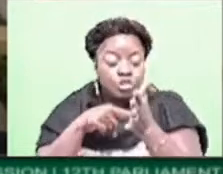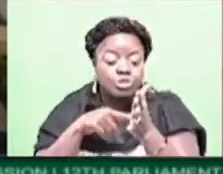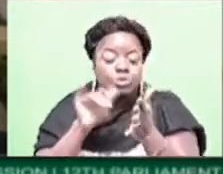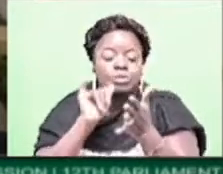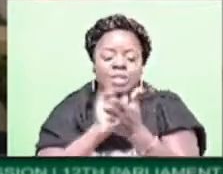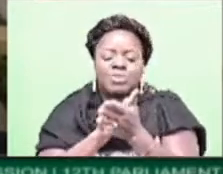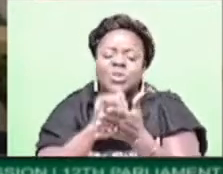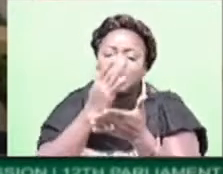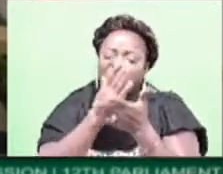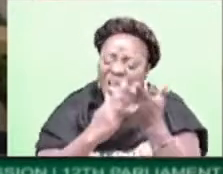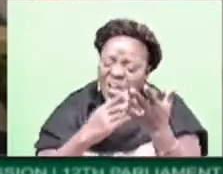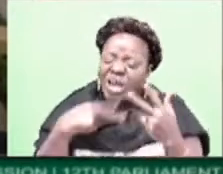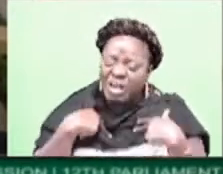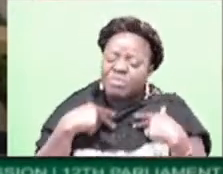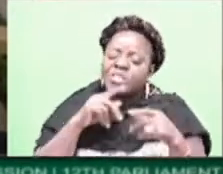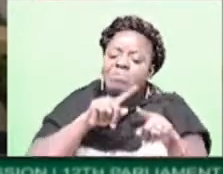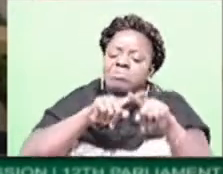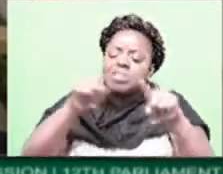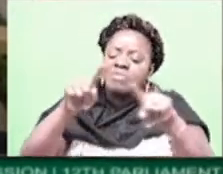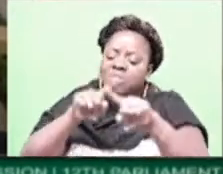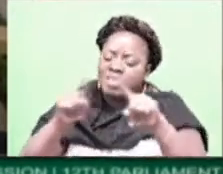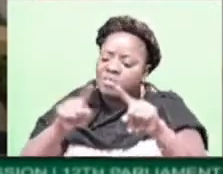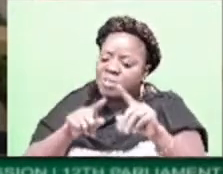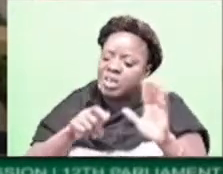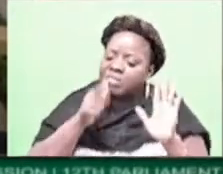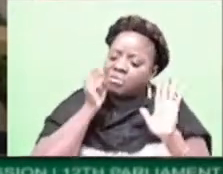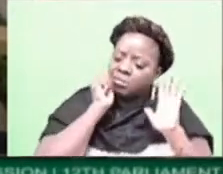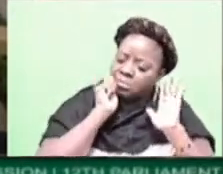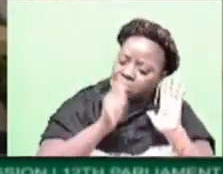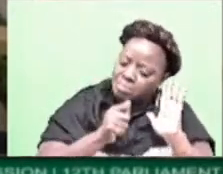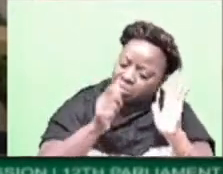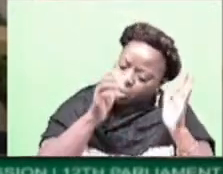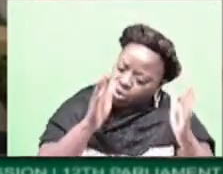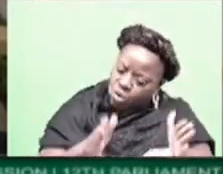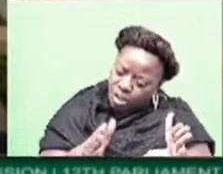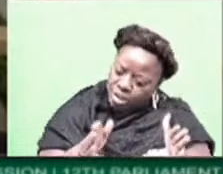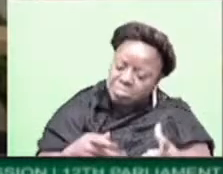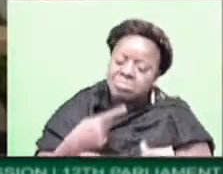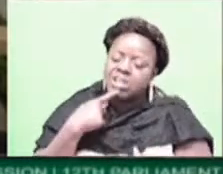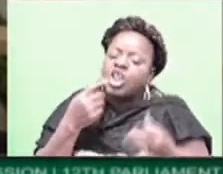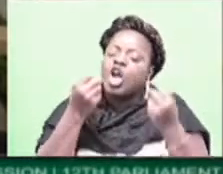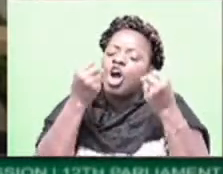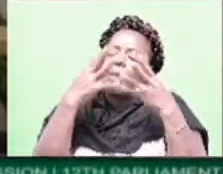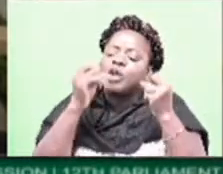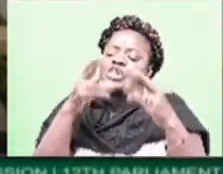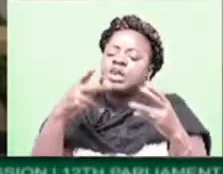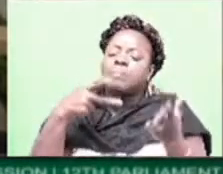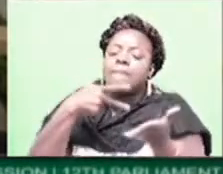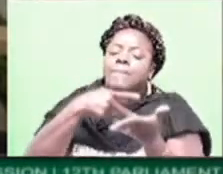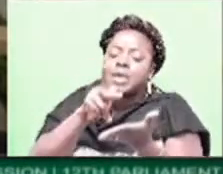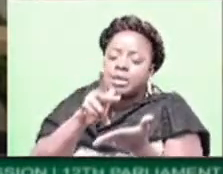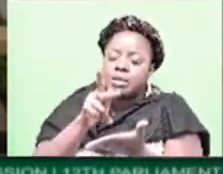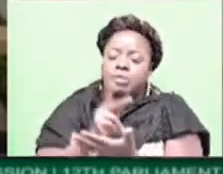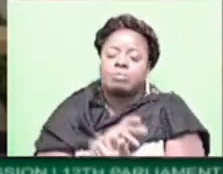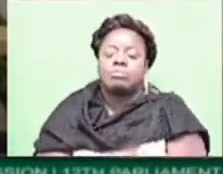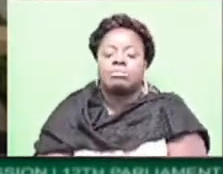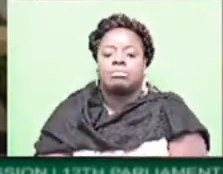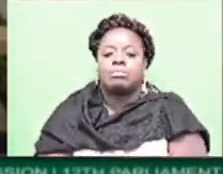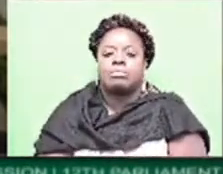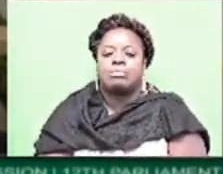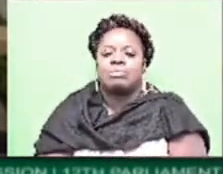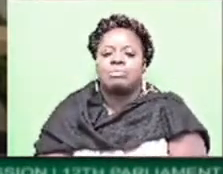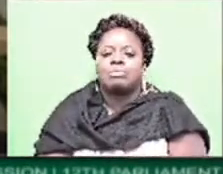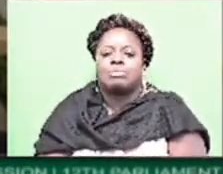in terms of a magistrate imposing these fines and fixed penalties. Madam